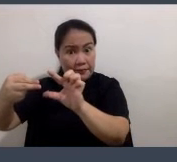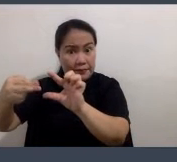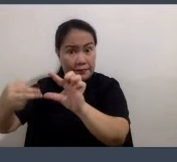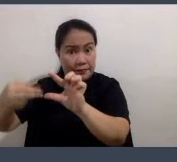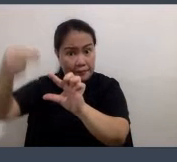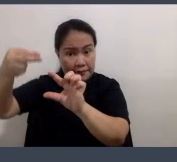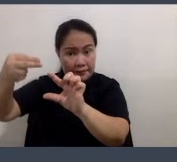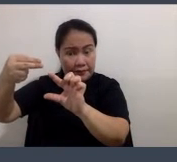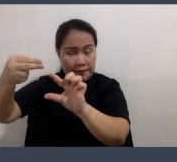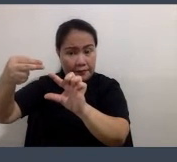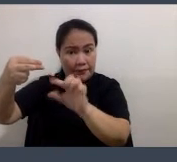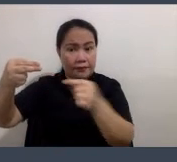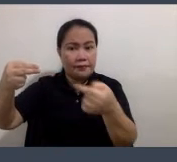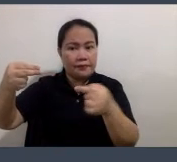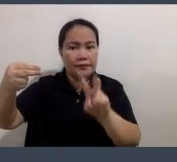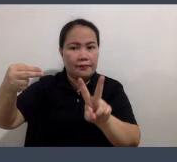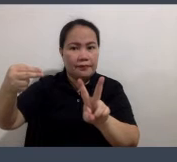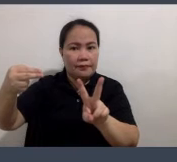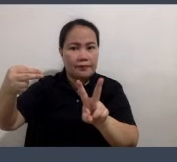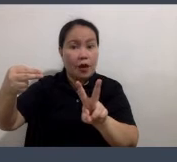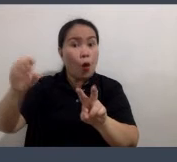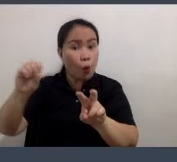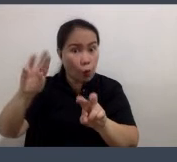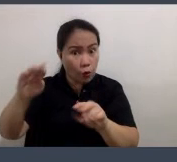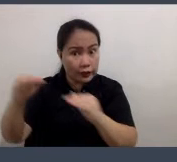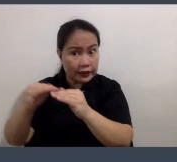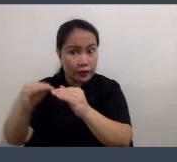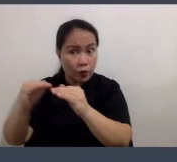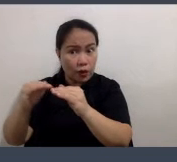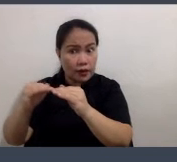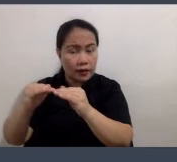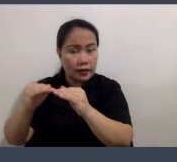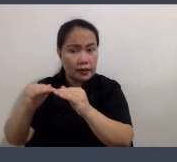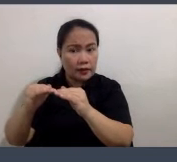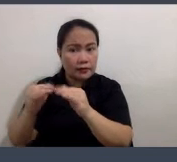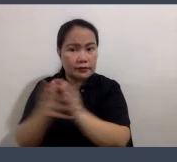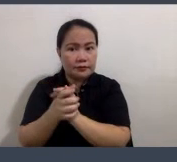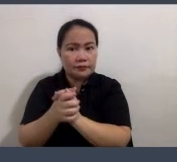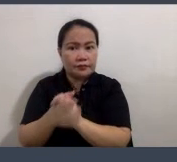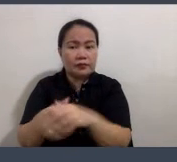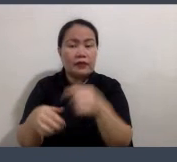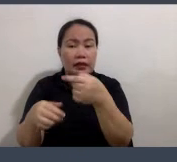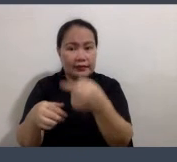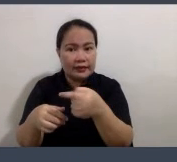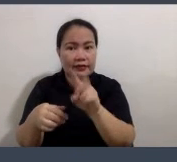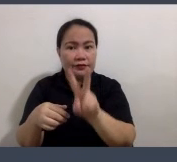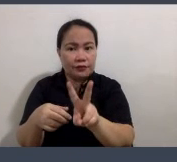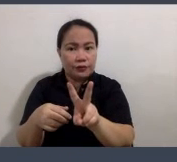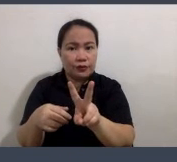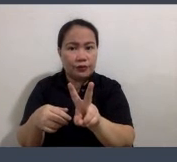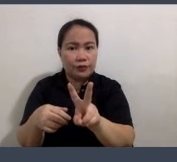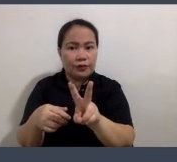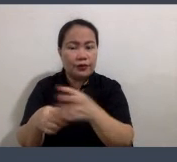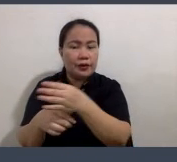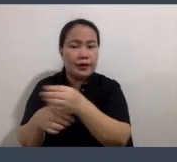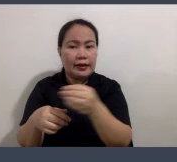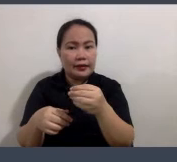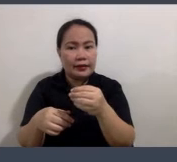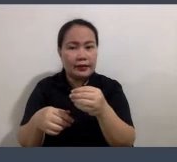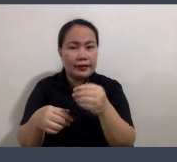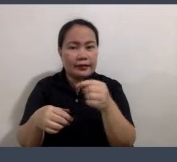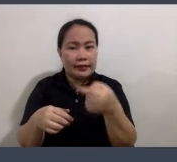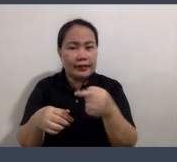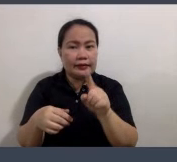lang equal sa negative 2. So, ano-ano yun? Diba? We have negative 2 and